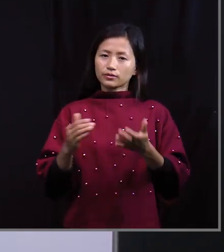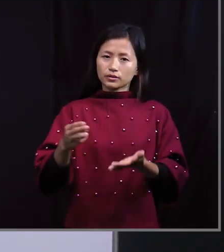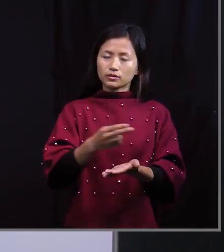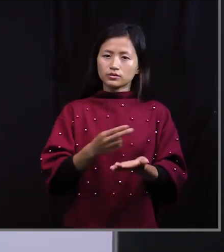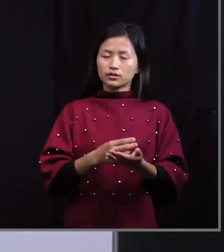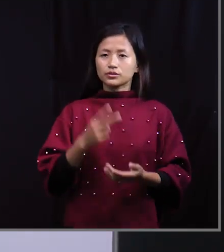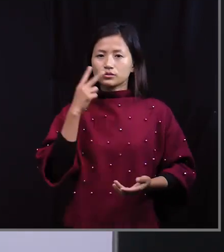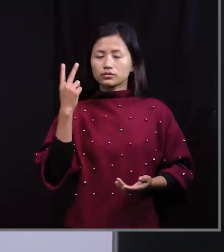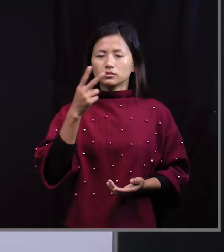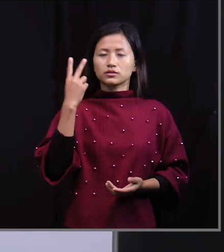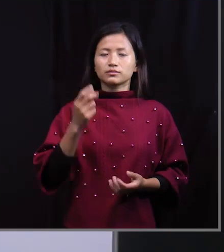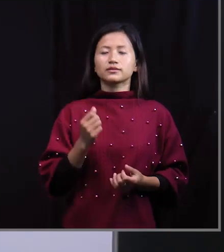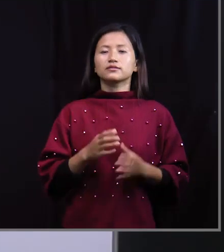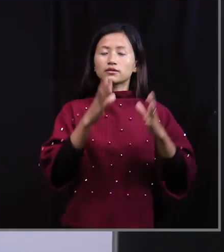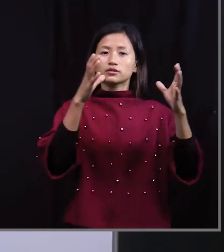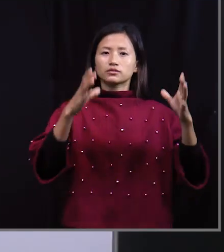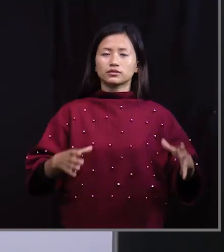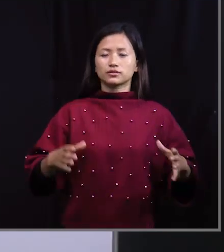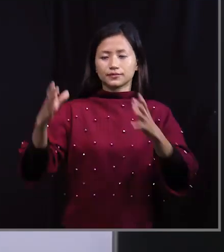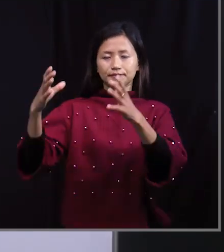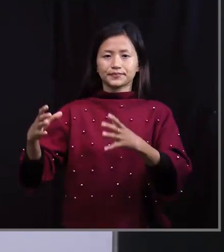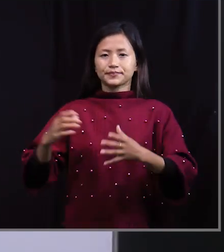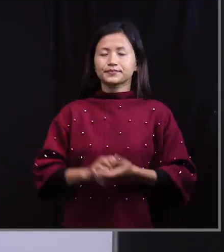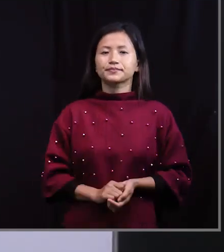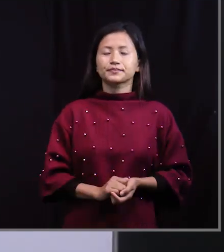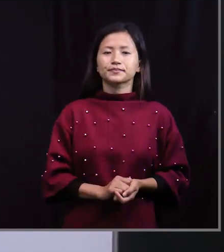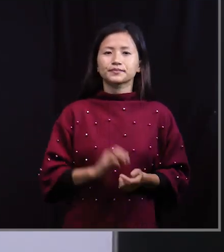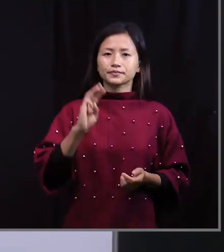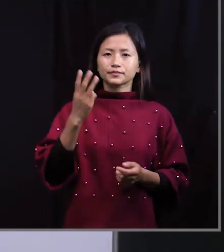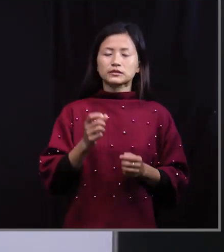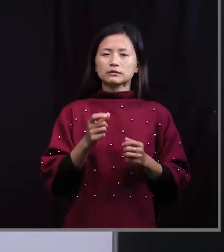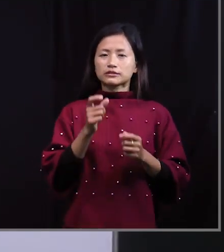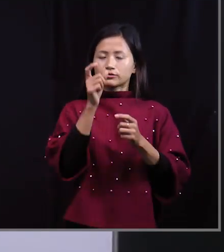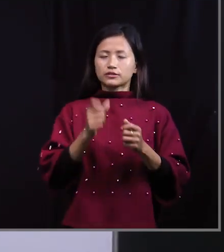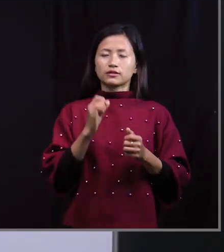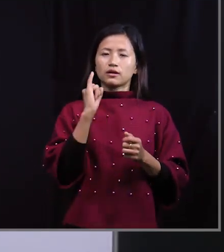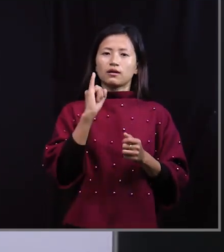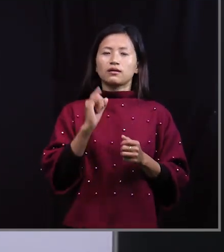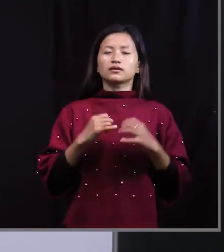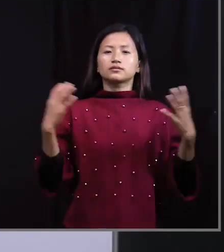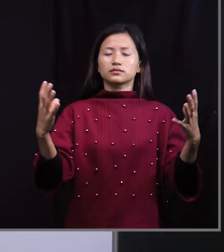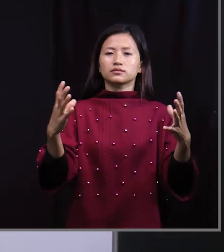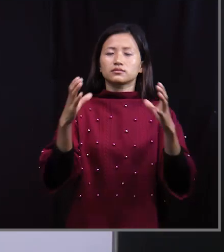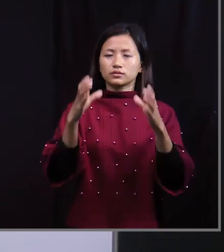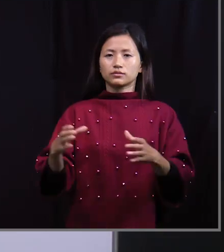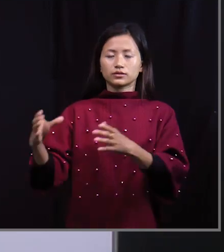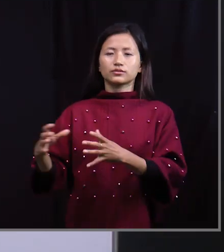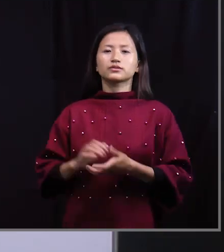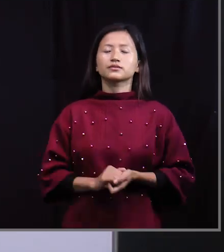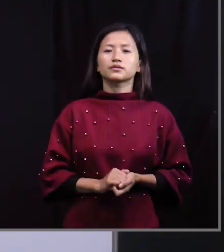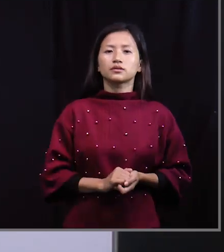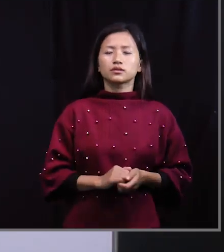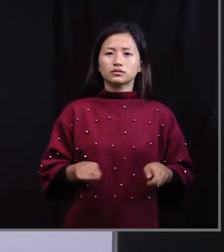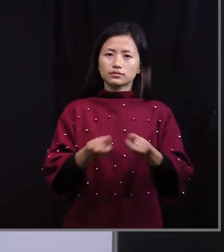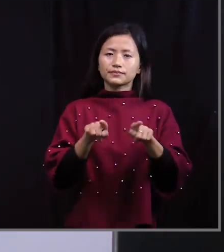tourism industries. And these three industries, or the industries which are related, almost all the industries